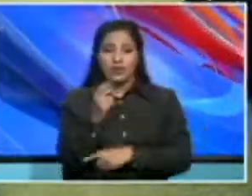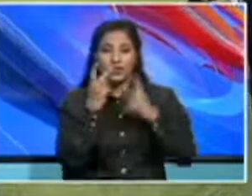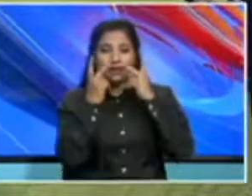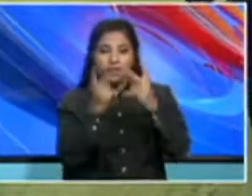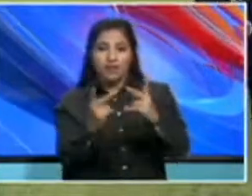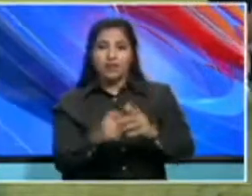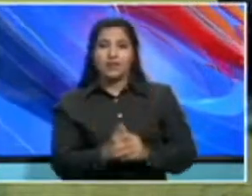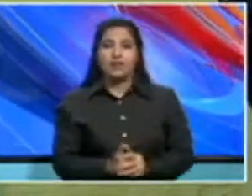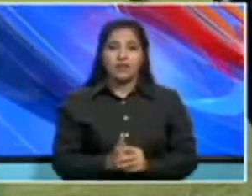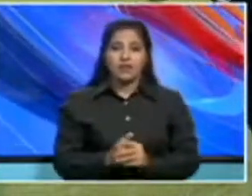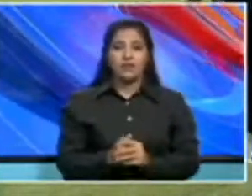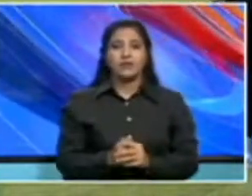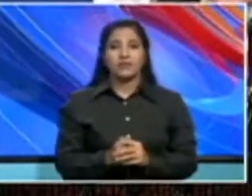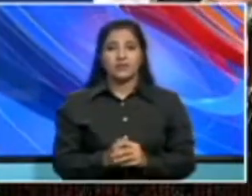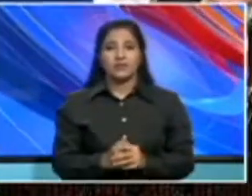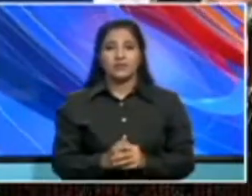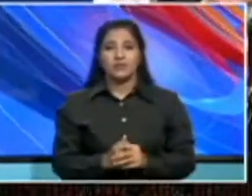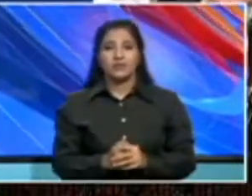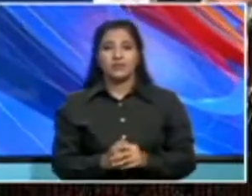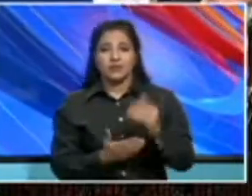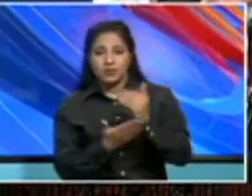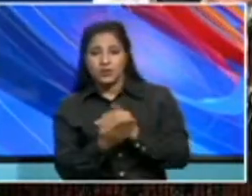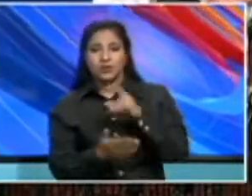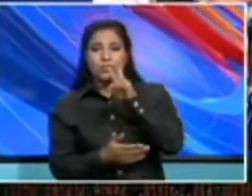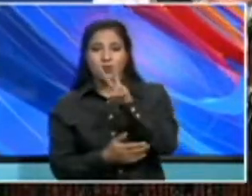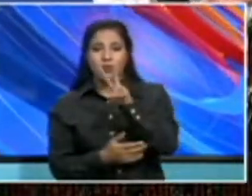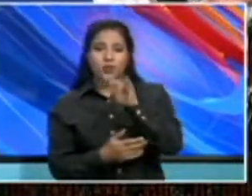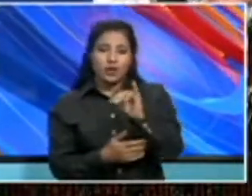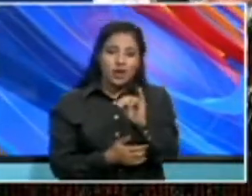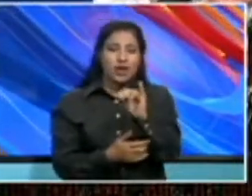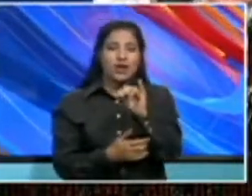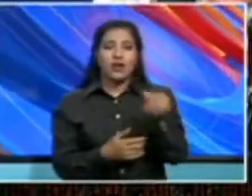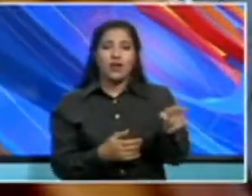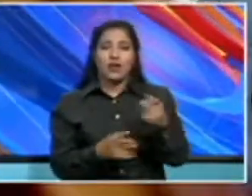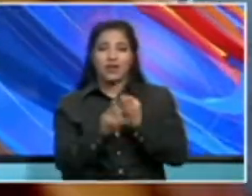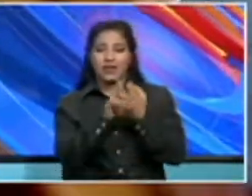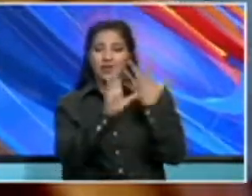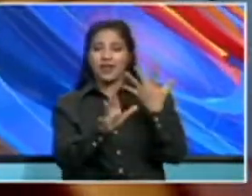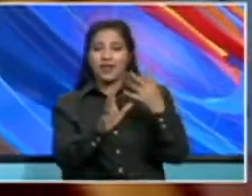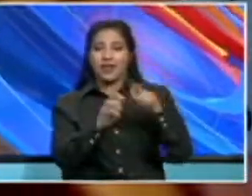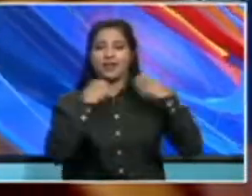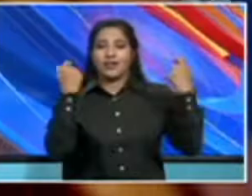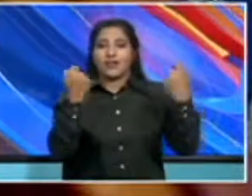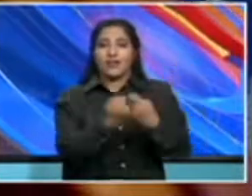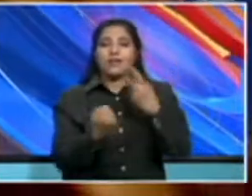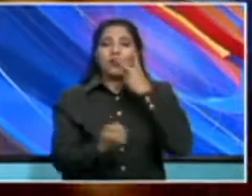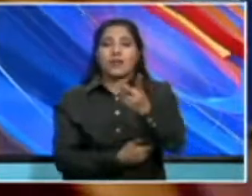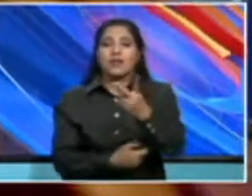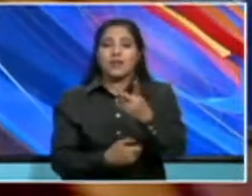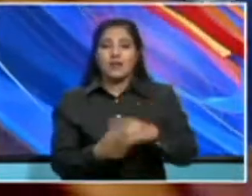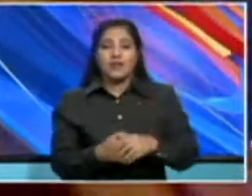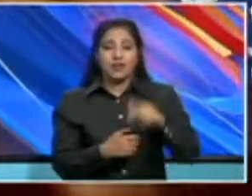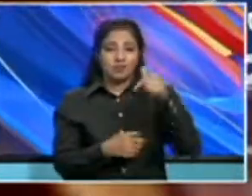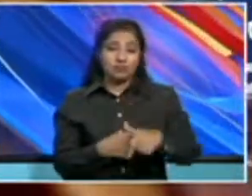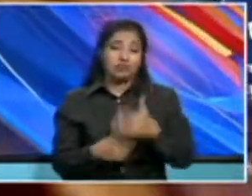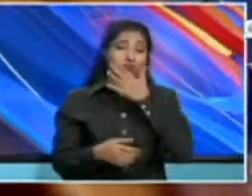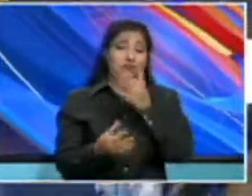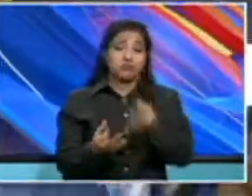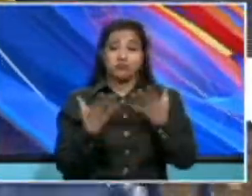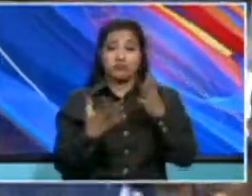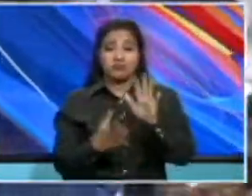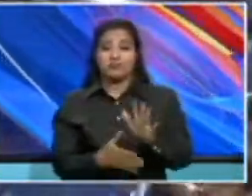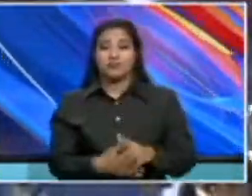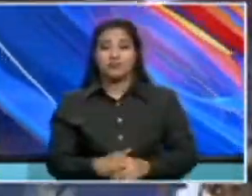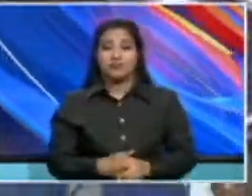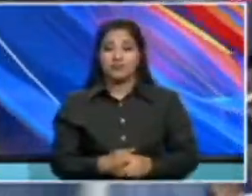games, remember, took place way back in 2015 in Kerala. So in fact, the games, National Games is back after a hiatus of 7